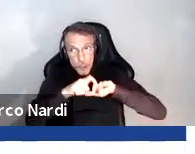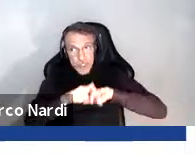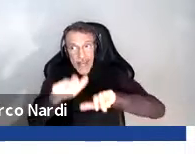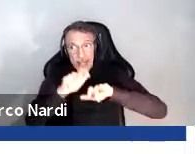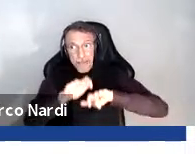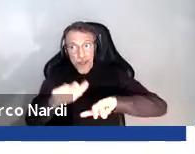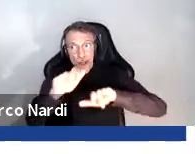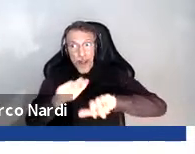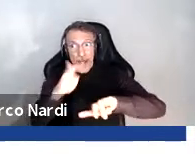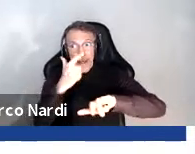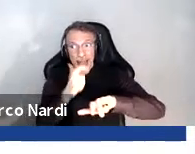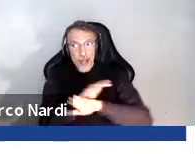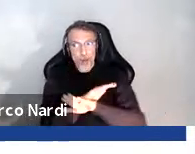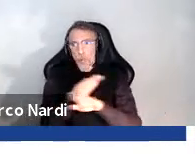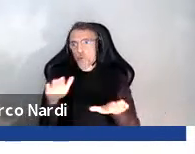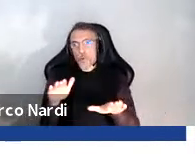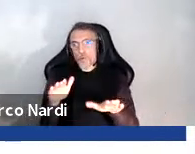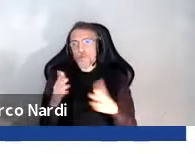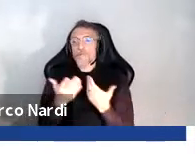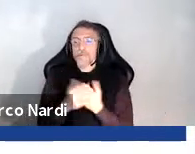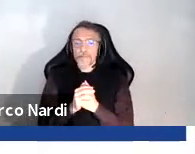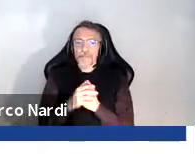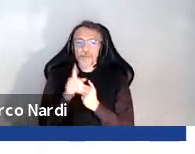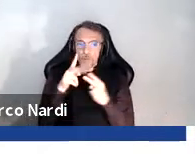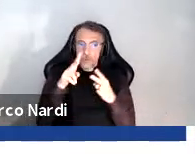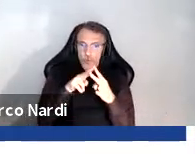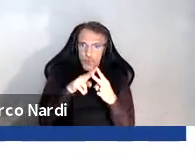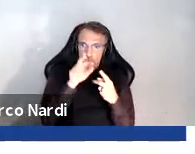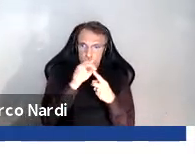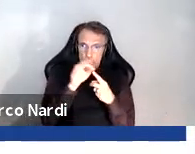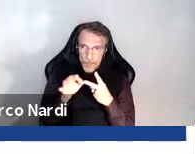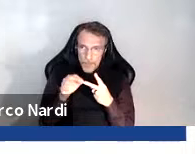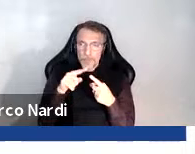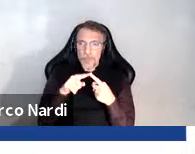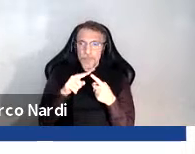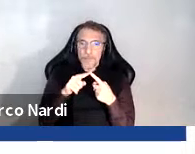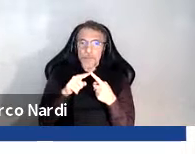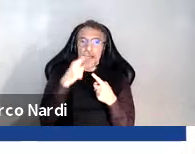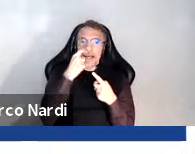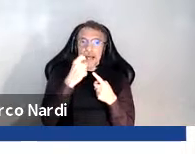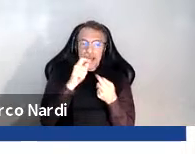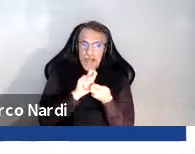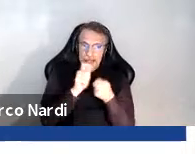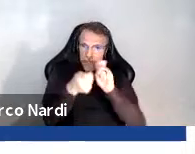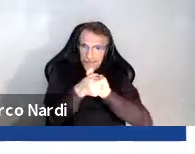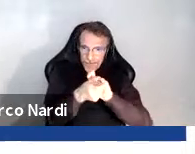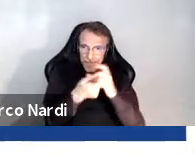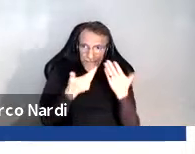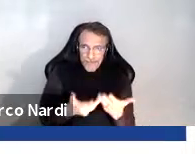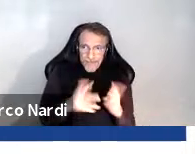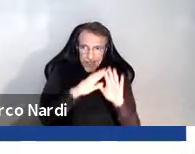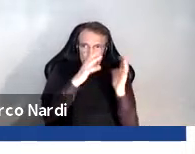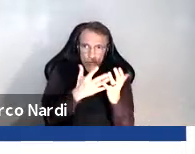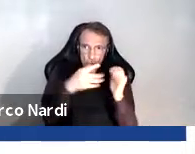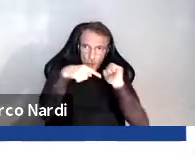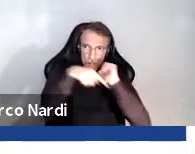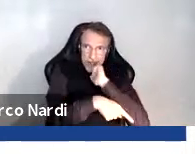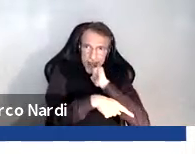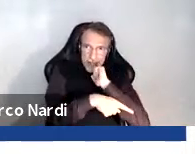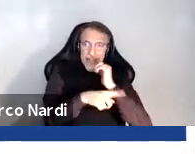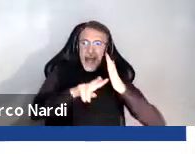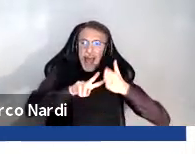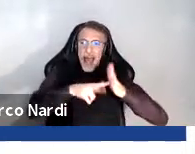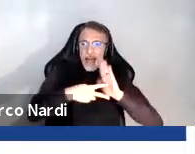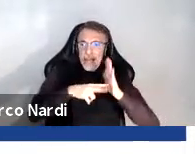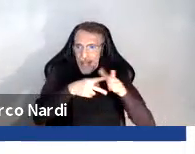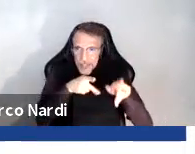will just make 2 points here. The first is that we need to, of course, to change the existing global debt architecture. And I